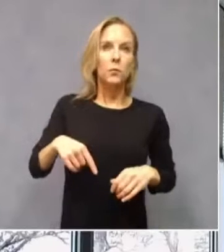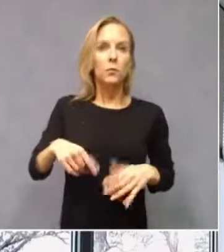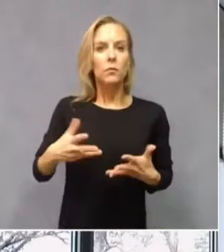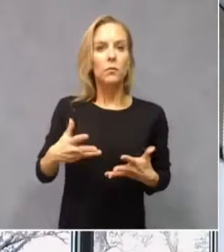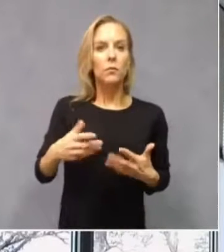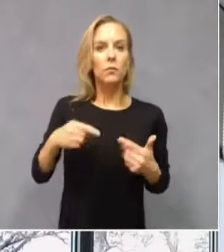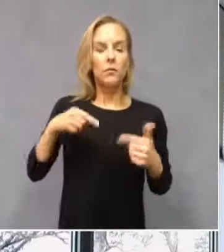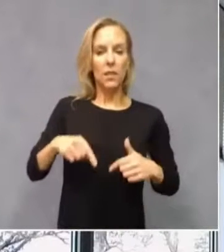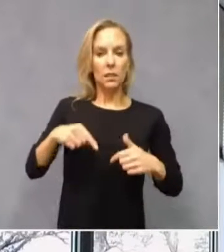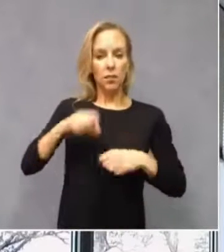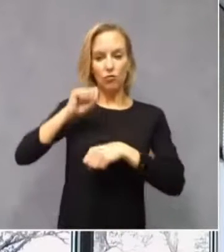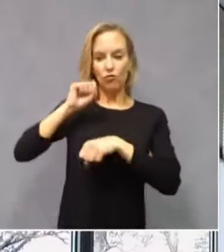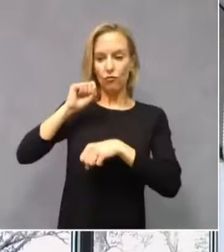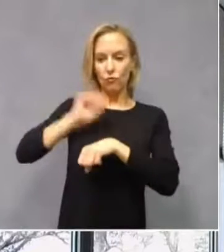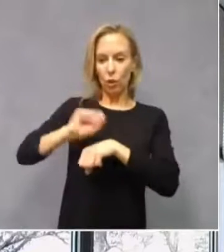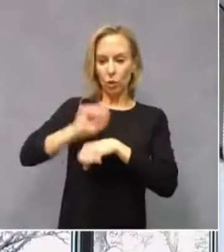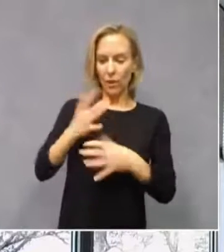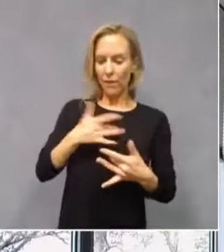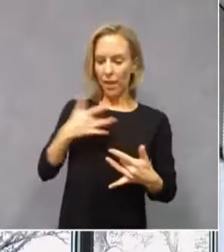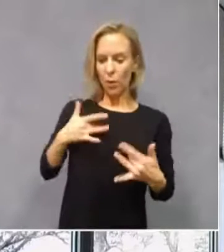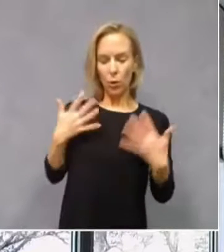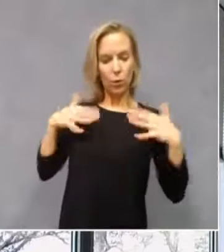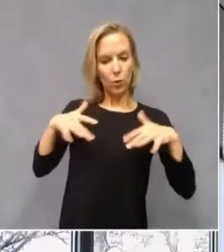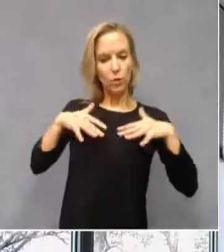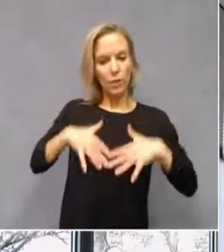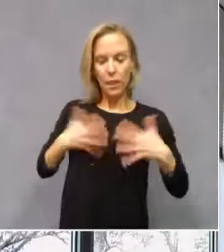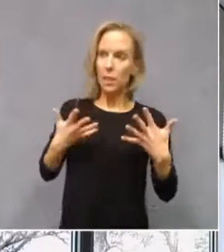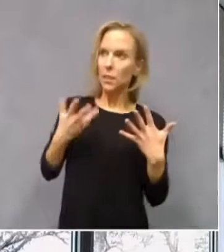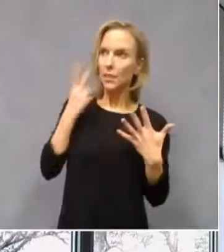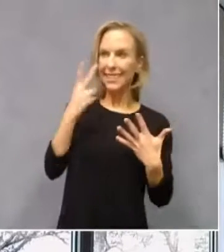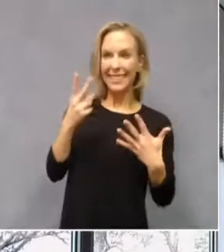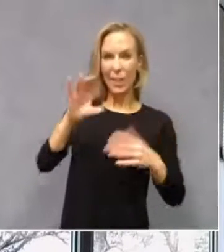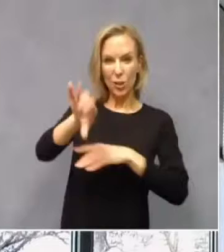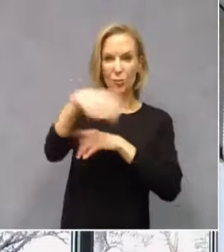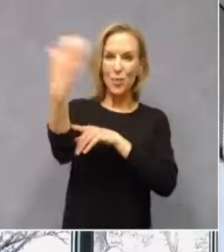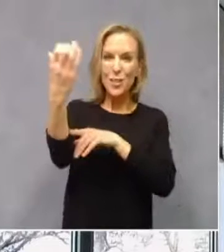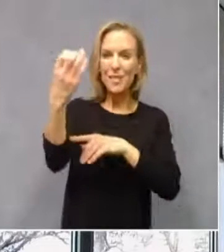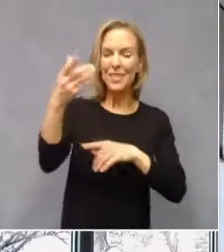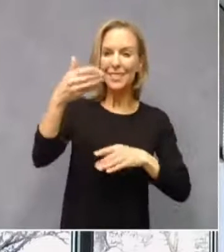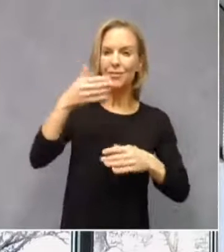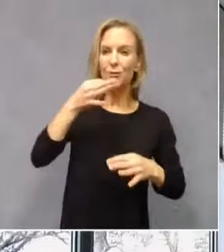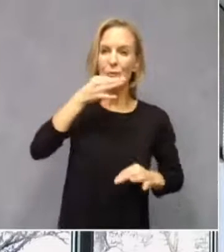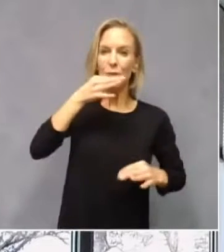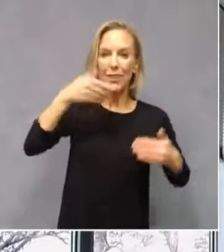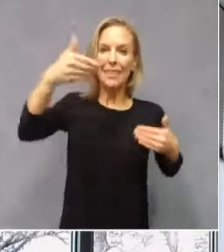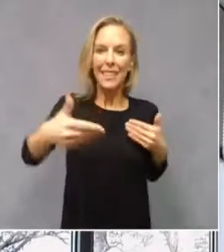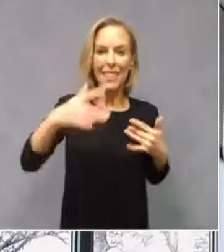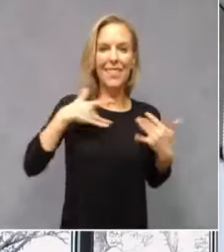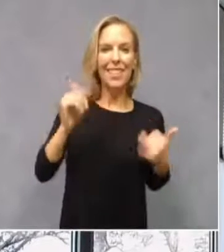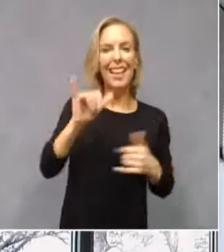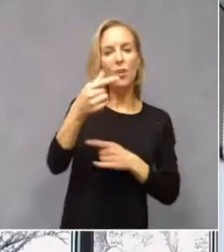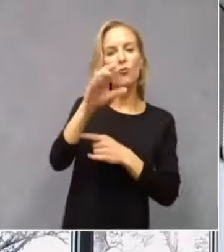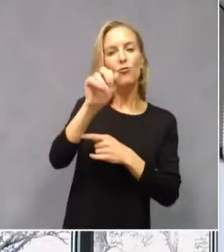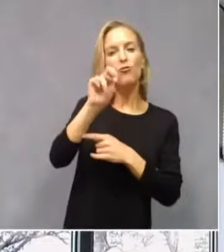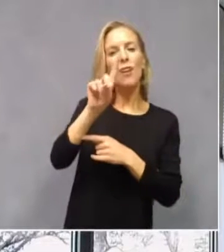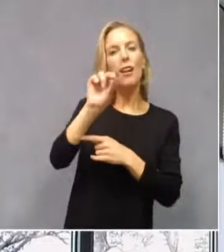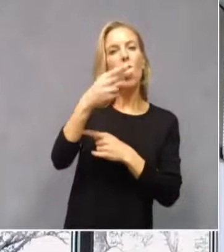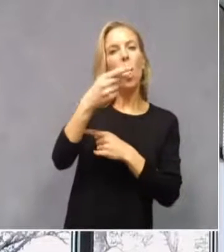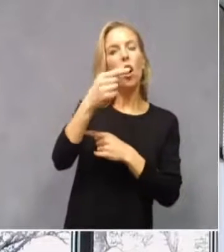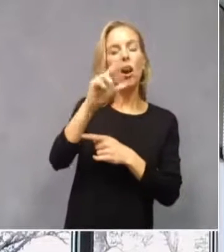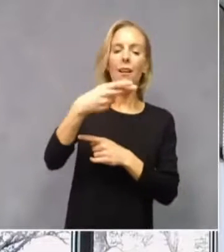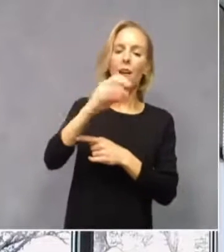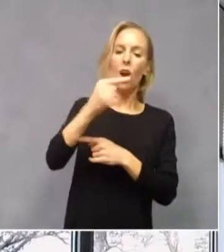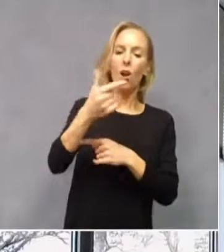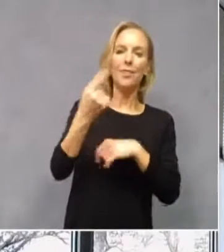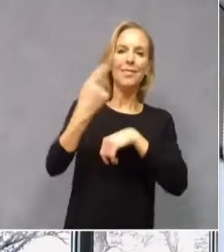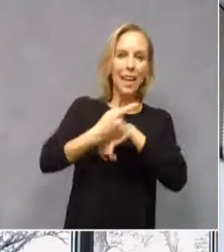that Christmas is now upon us, and it feels like it's Groundhog Day over and over, and they all blur together. You